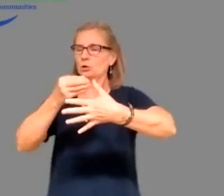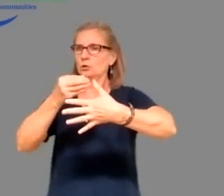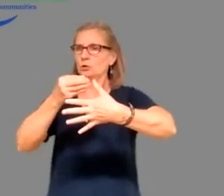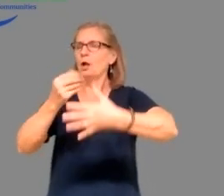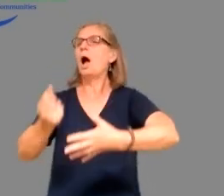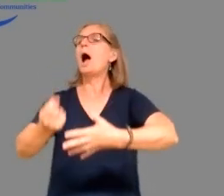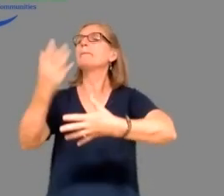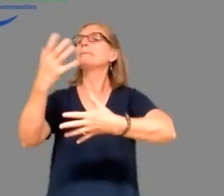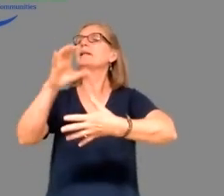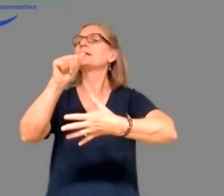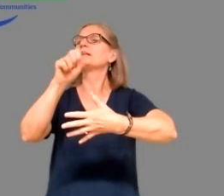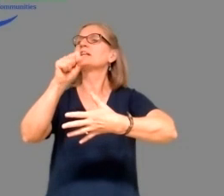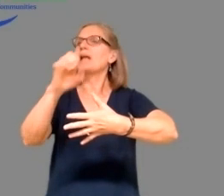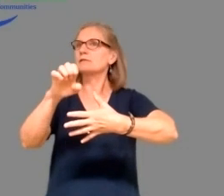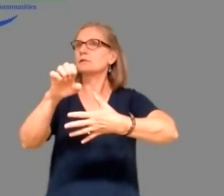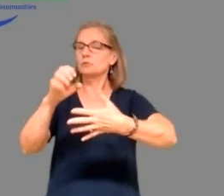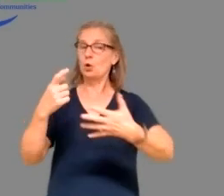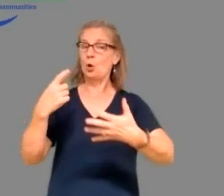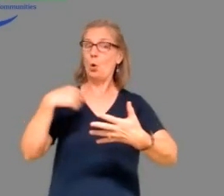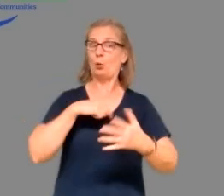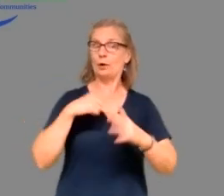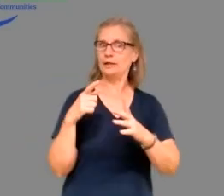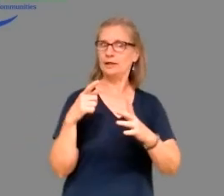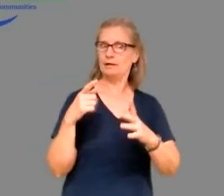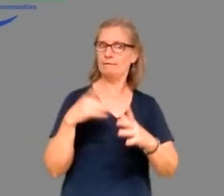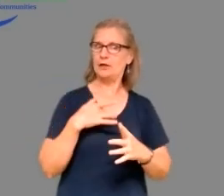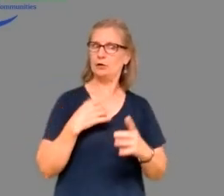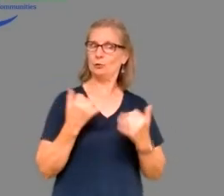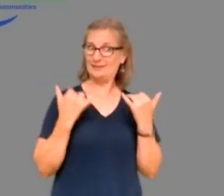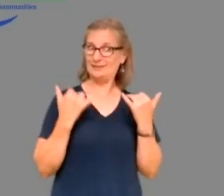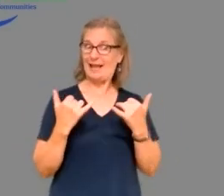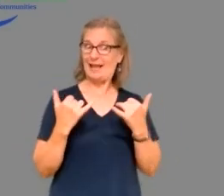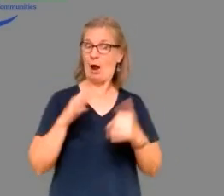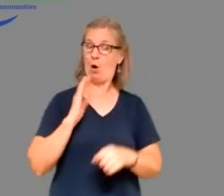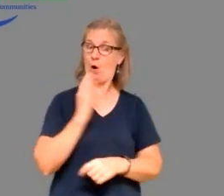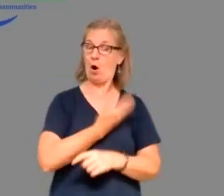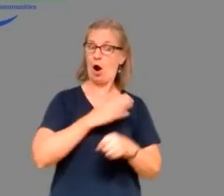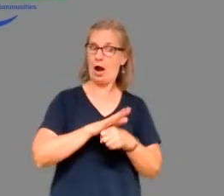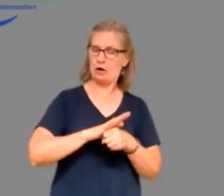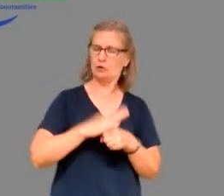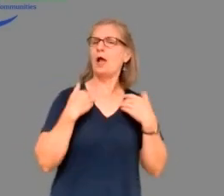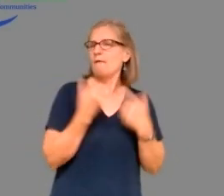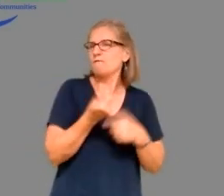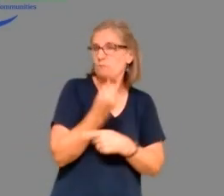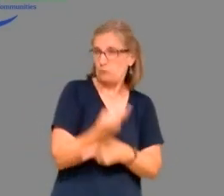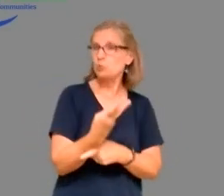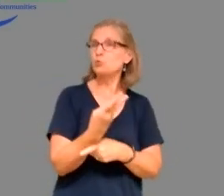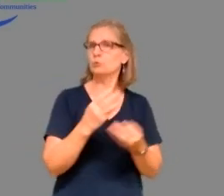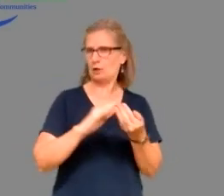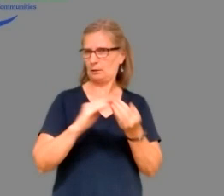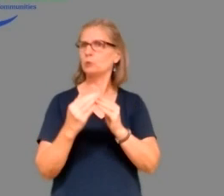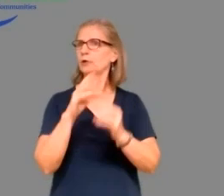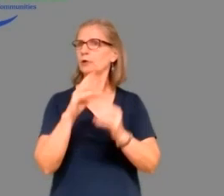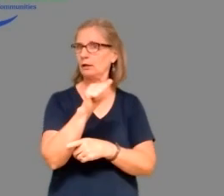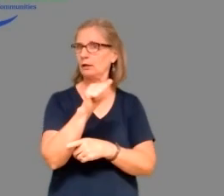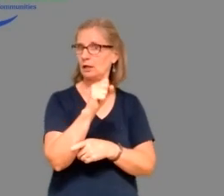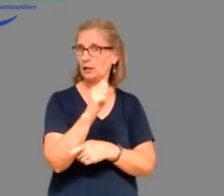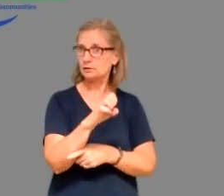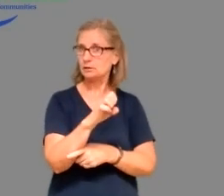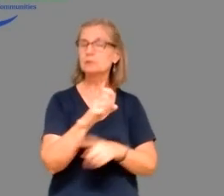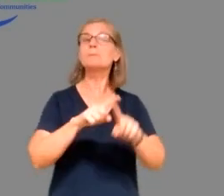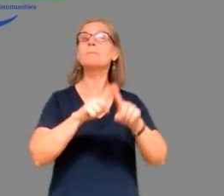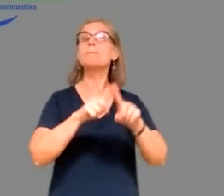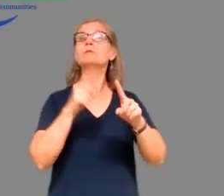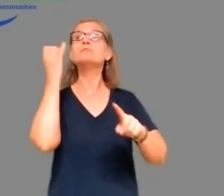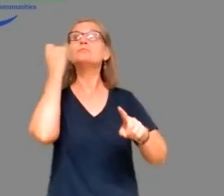snapshot of who is in the area right now. So even if we just have a few community cases and a bunch of people